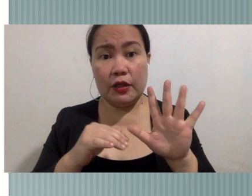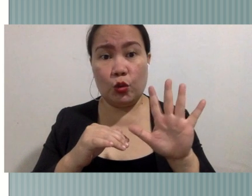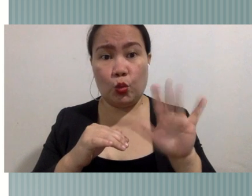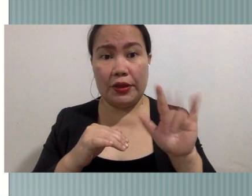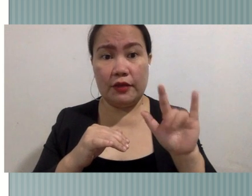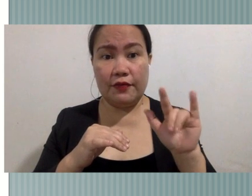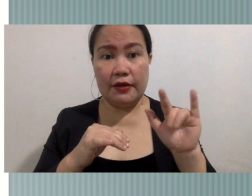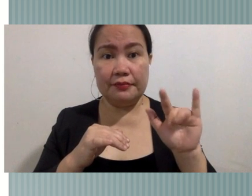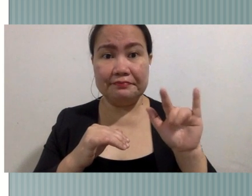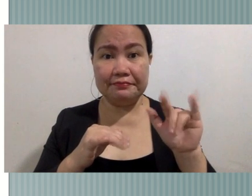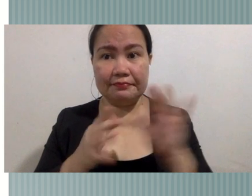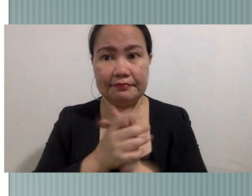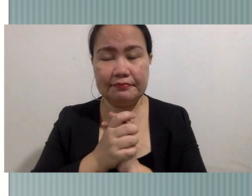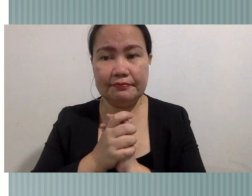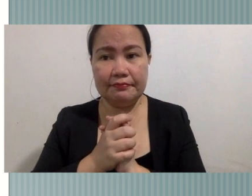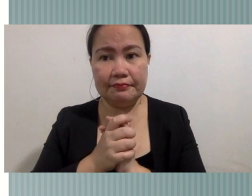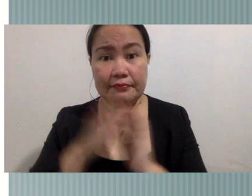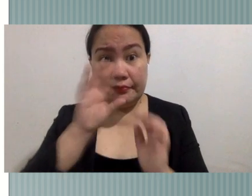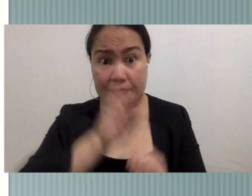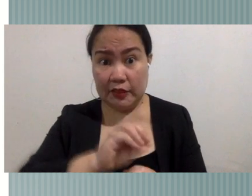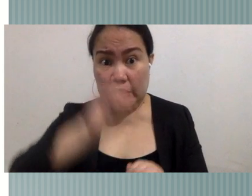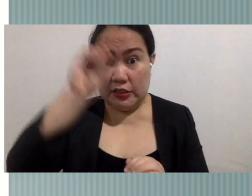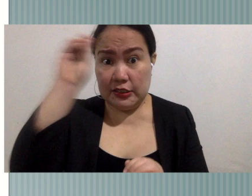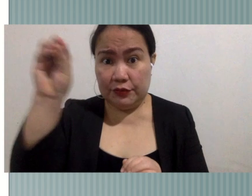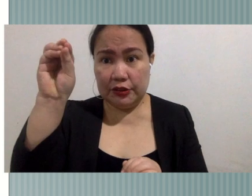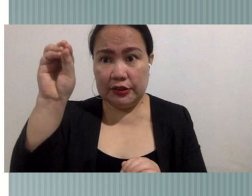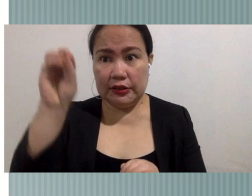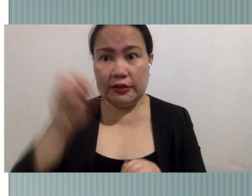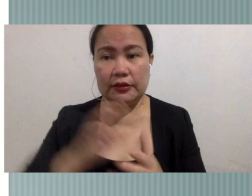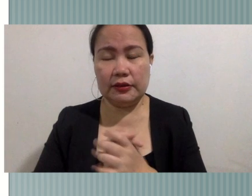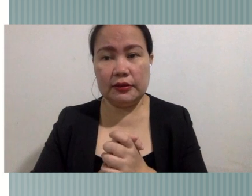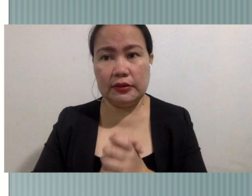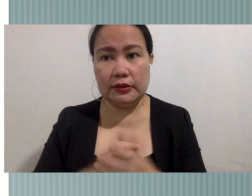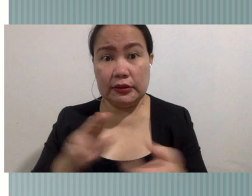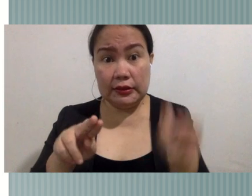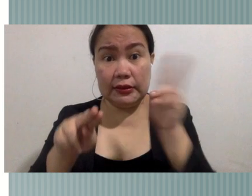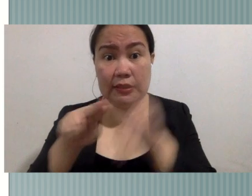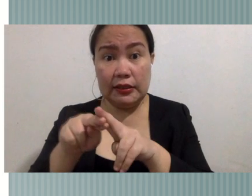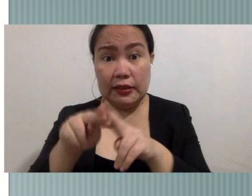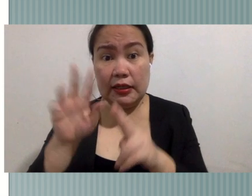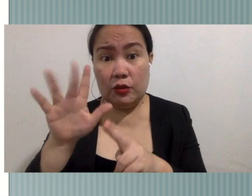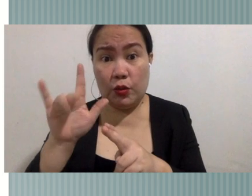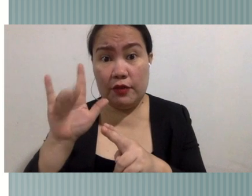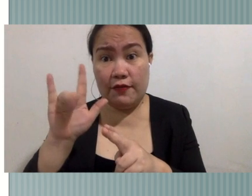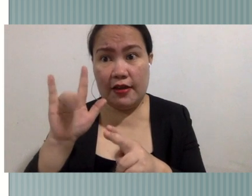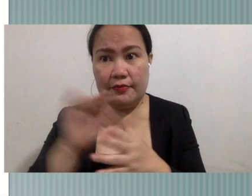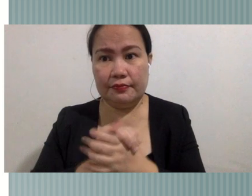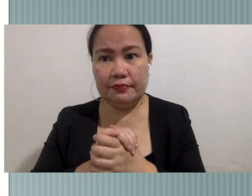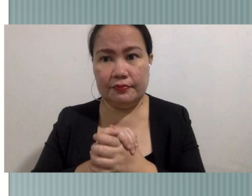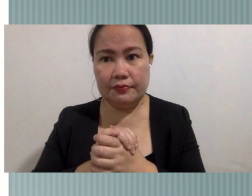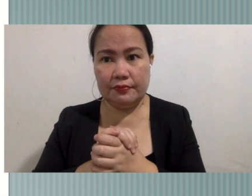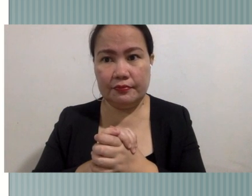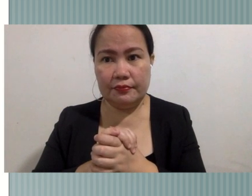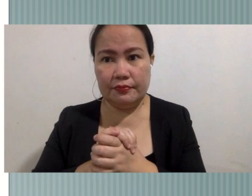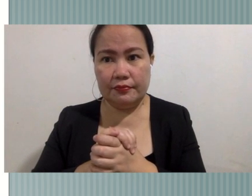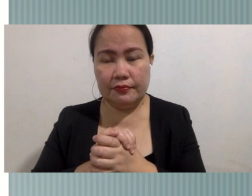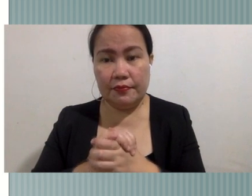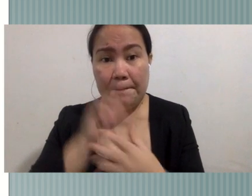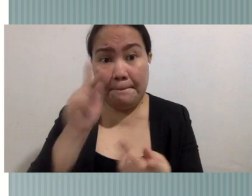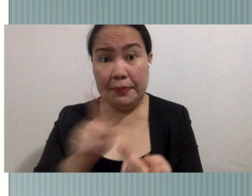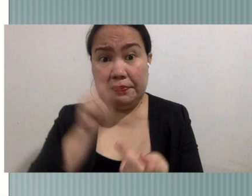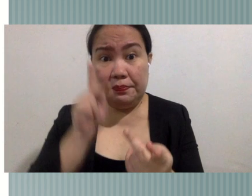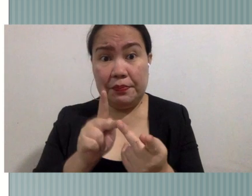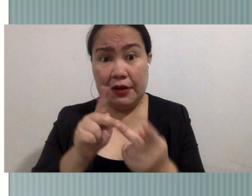to 25. So alam na natin na ang idadagdag natin dito ay 25. Para siya